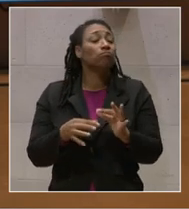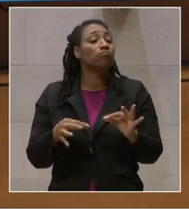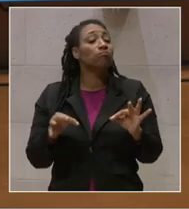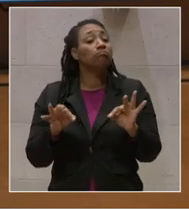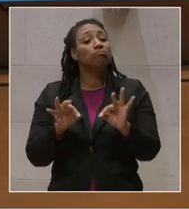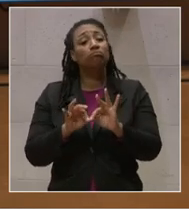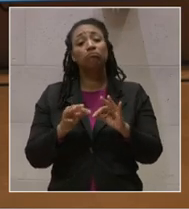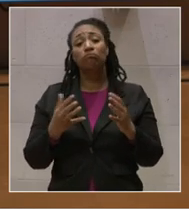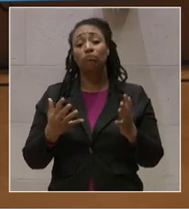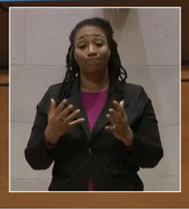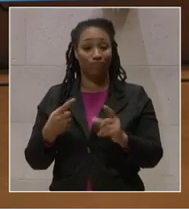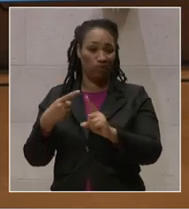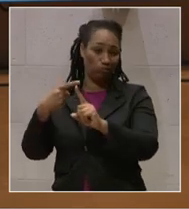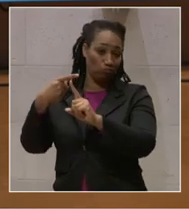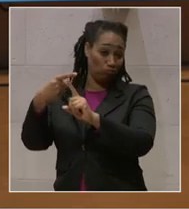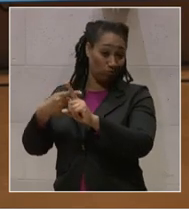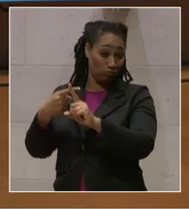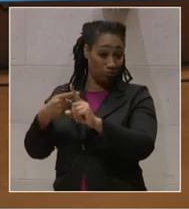and